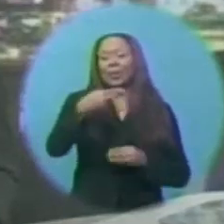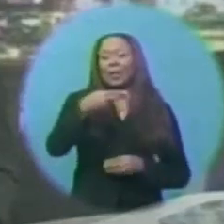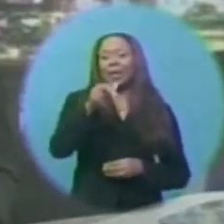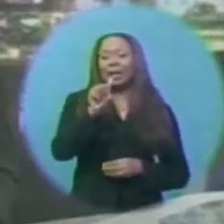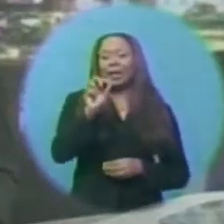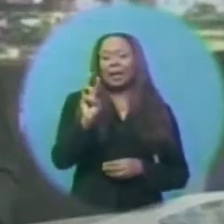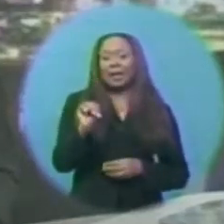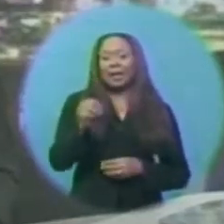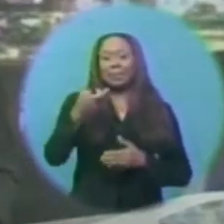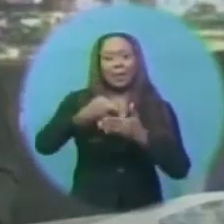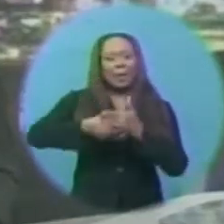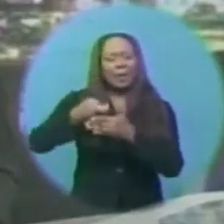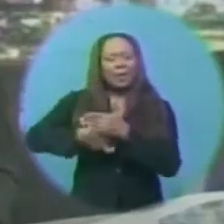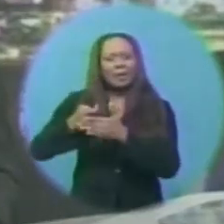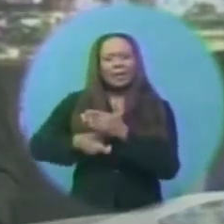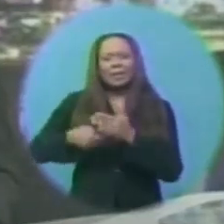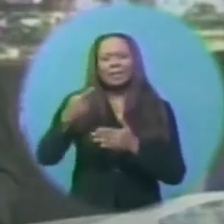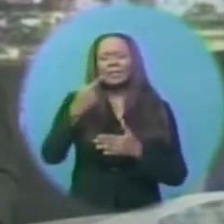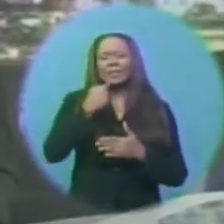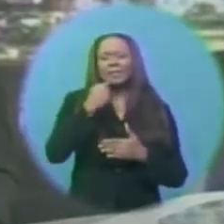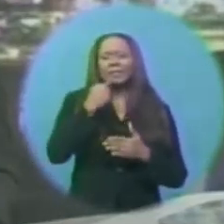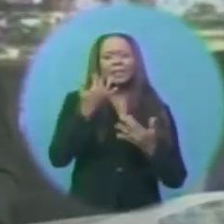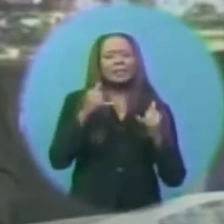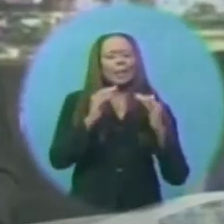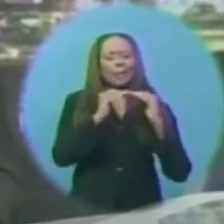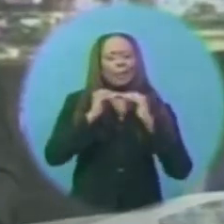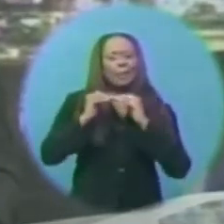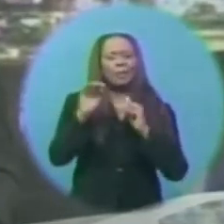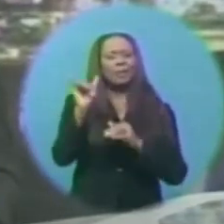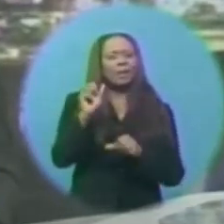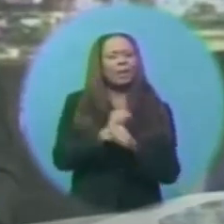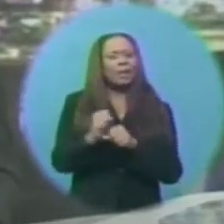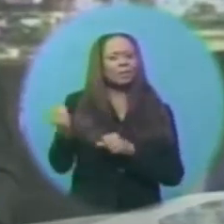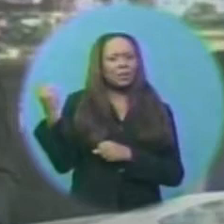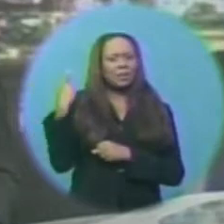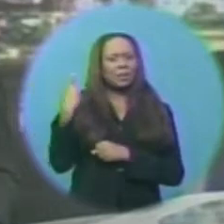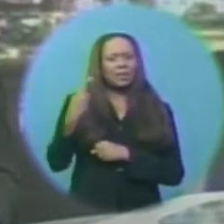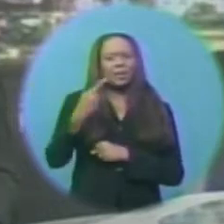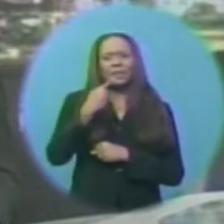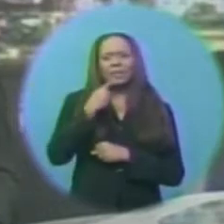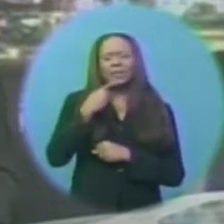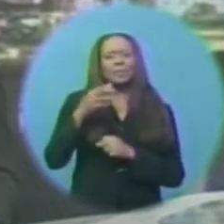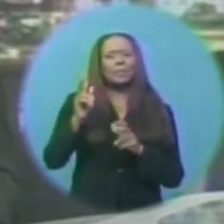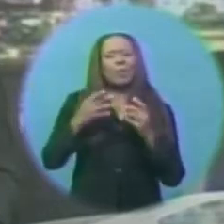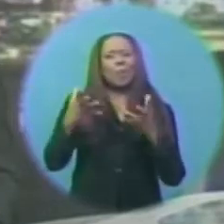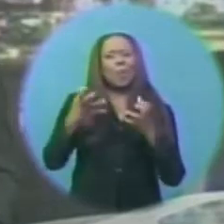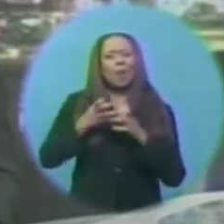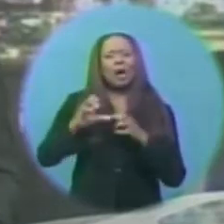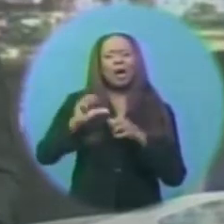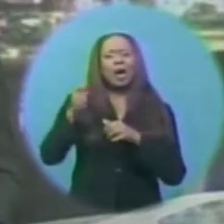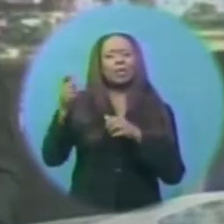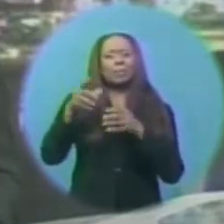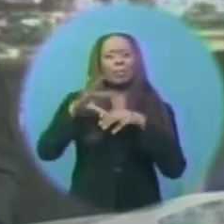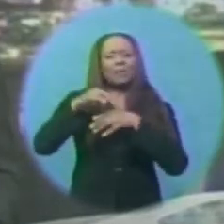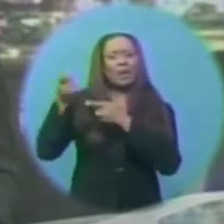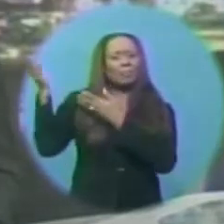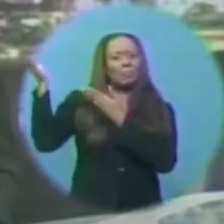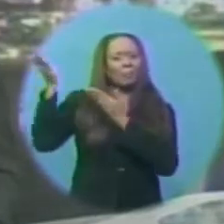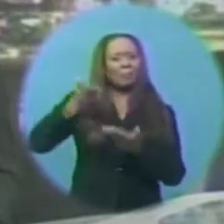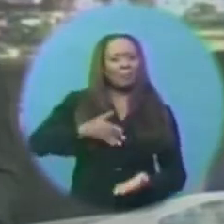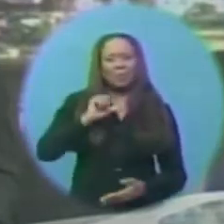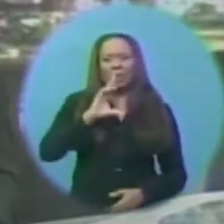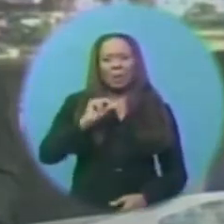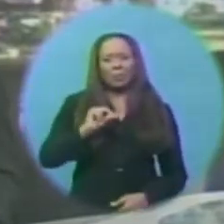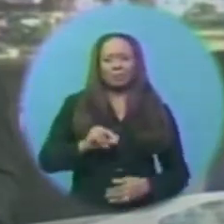ham prices, Mr. Paul says they are still on par with last year's, and he also dismissed calls for the meat to be imported. I have